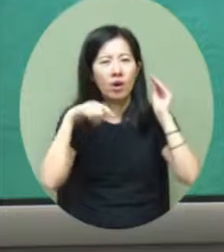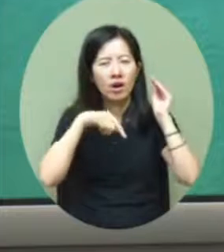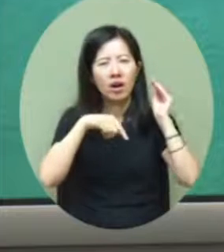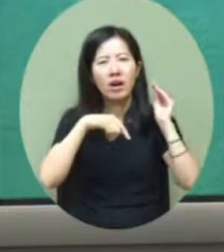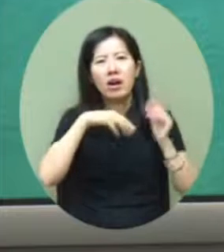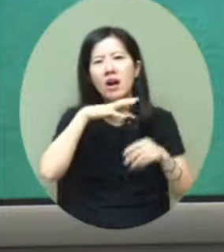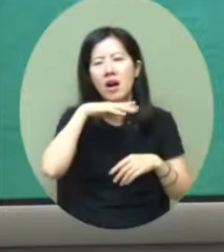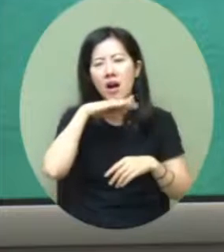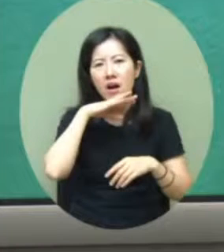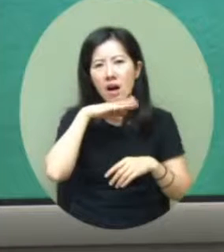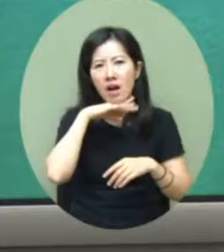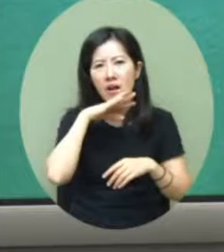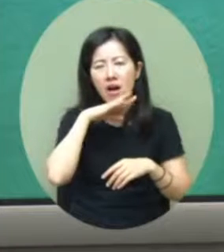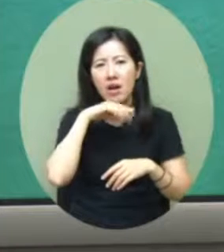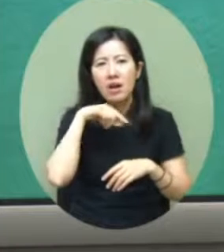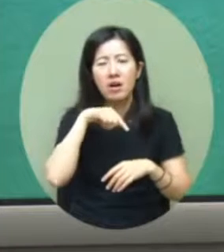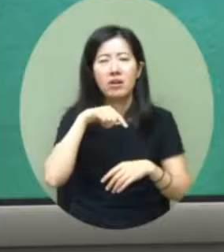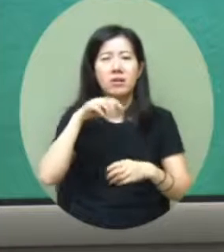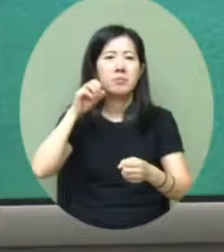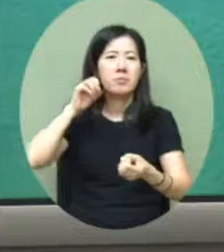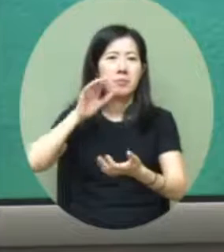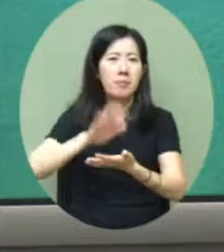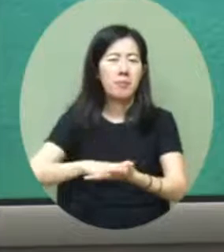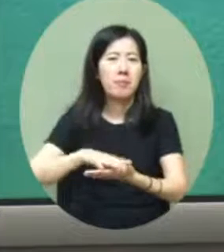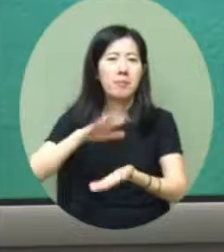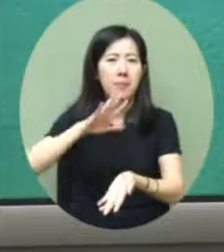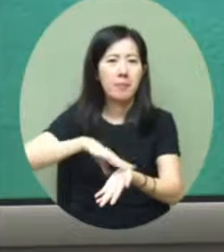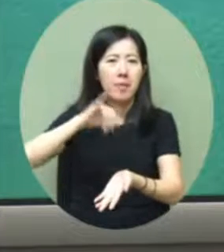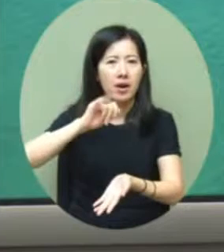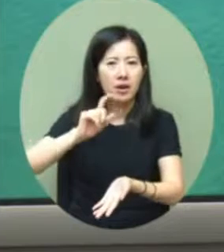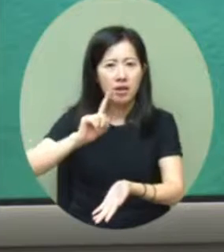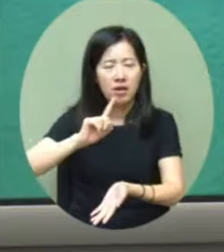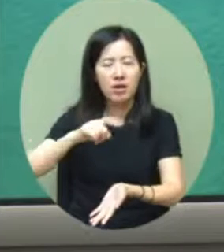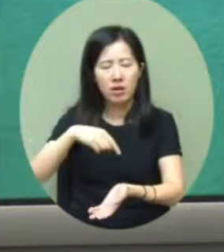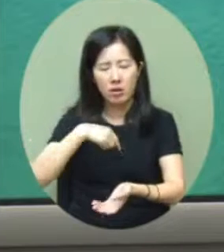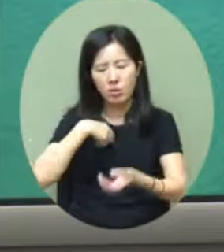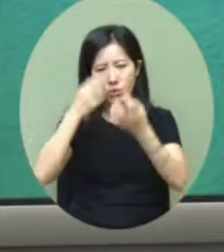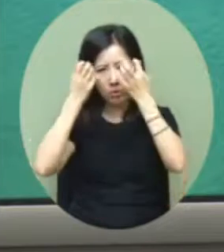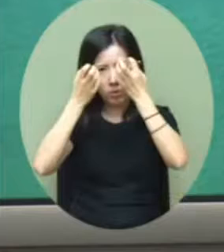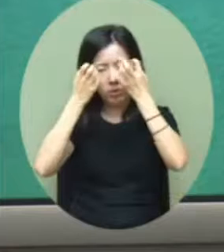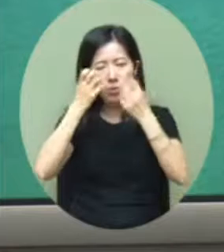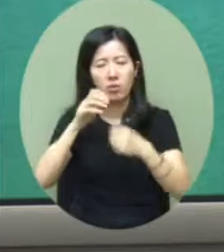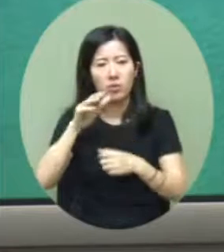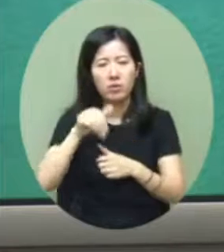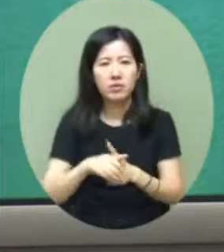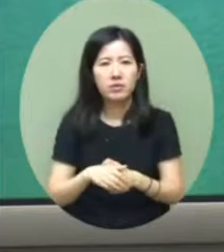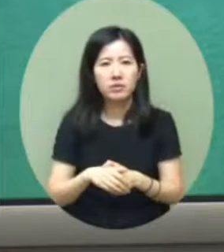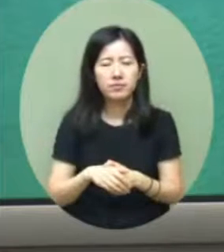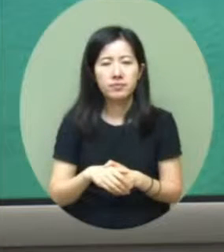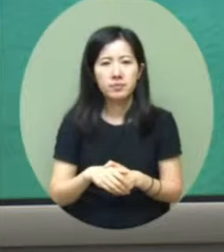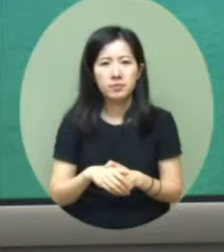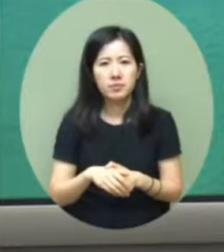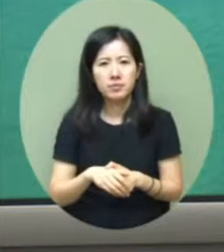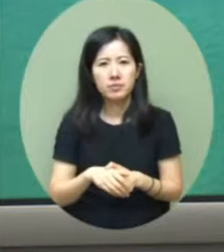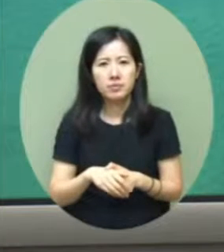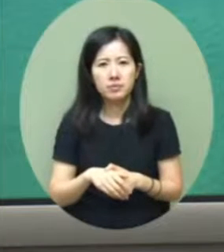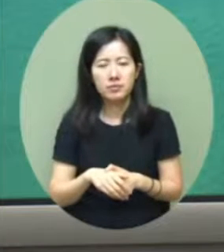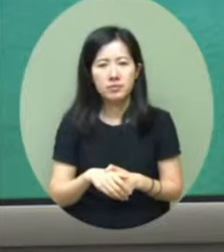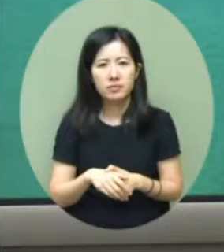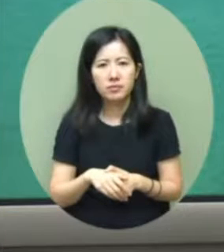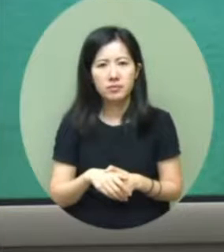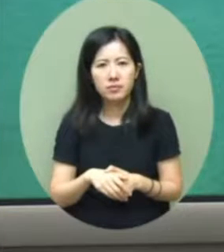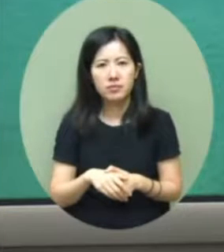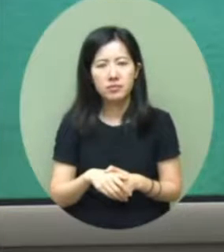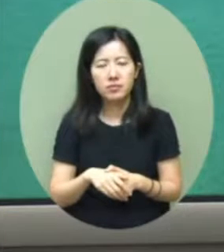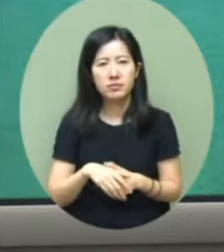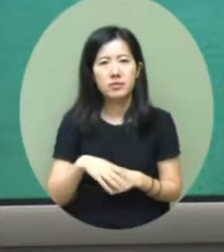you say fake news, I think you're into misinformation. We closely follow the situation when